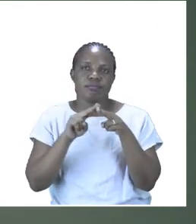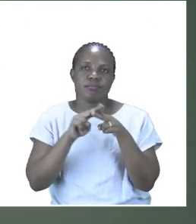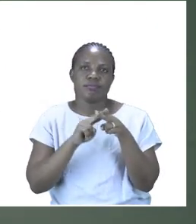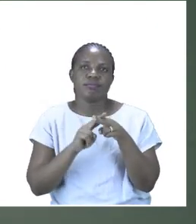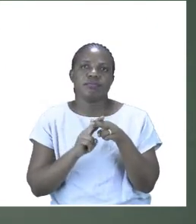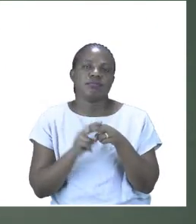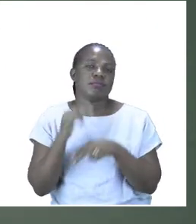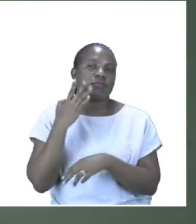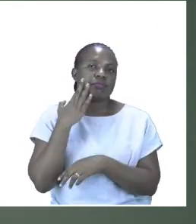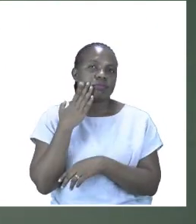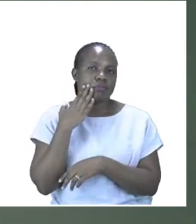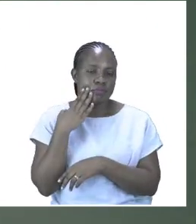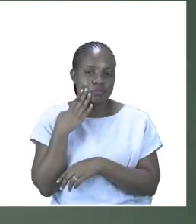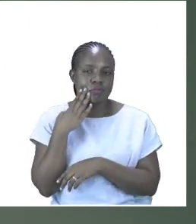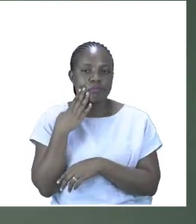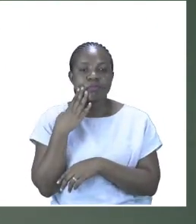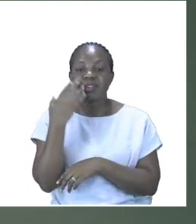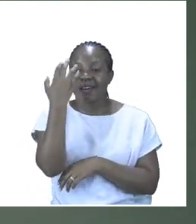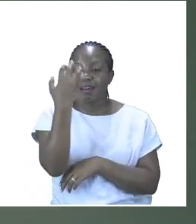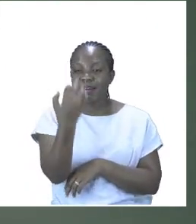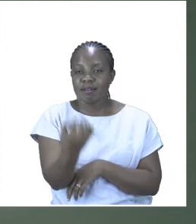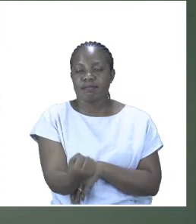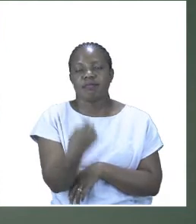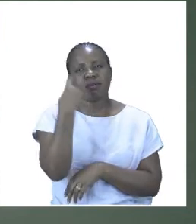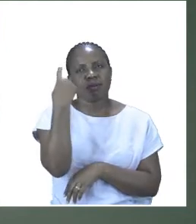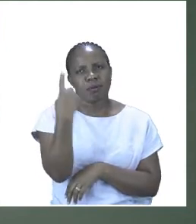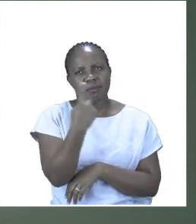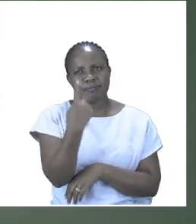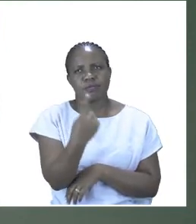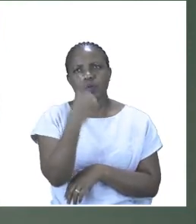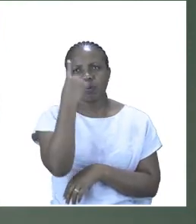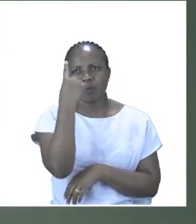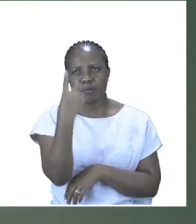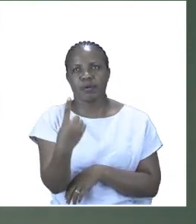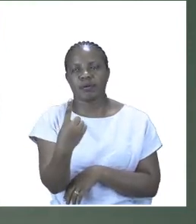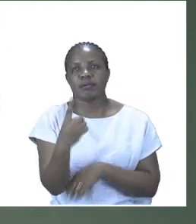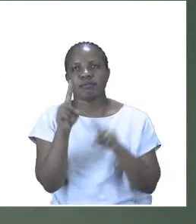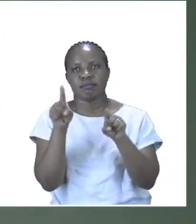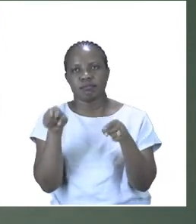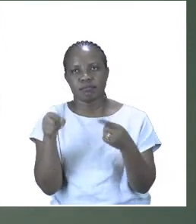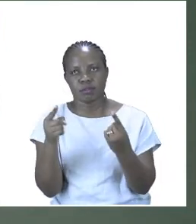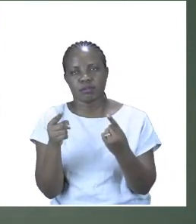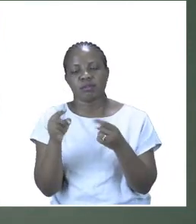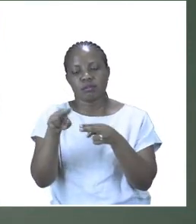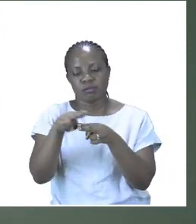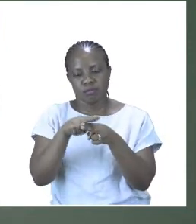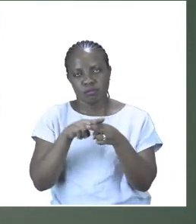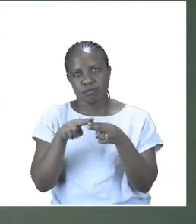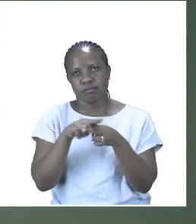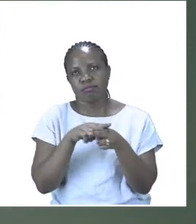thing, then we use the article the. For example,